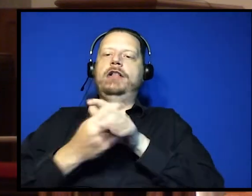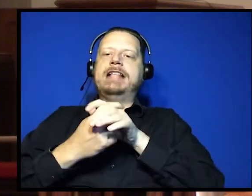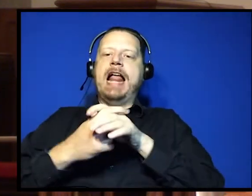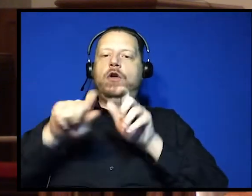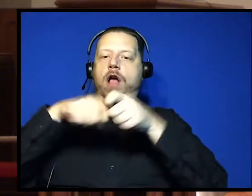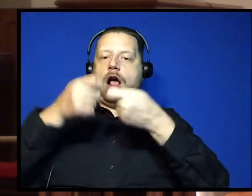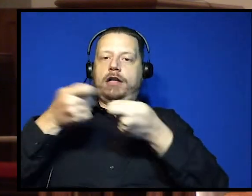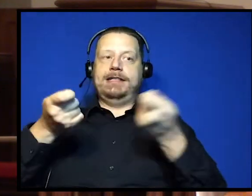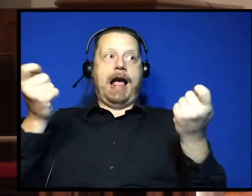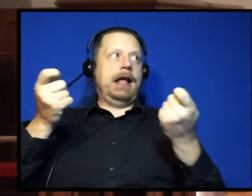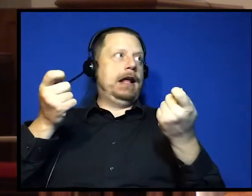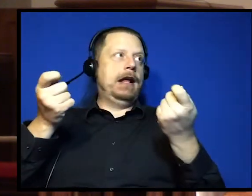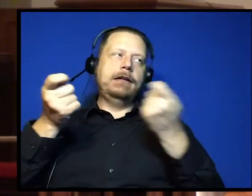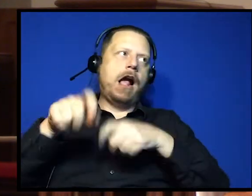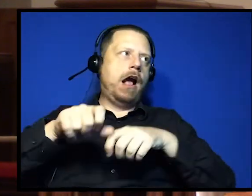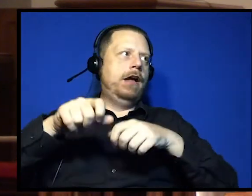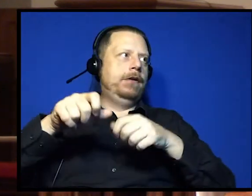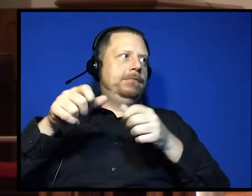his sandal."